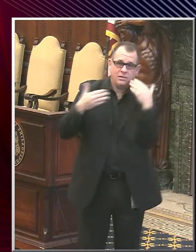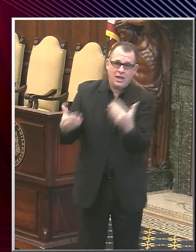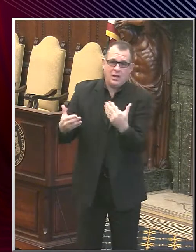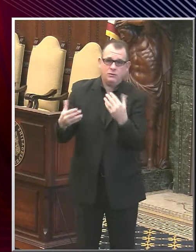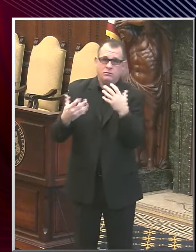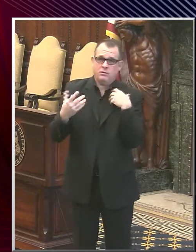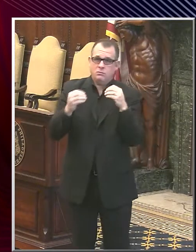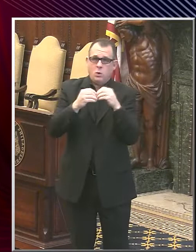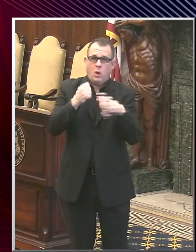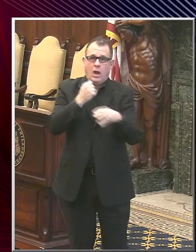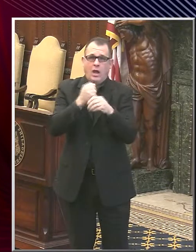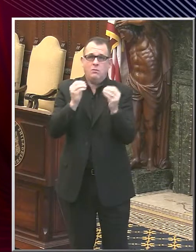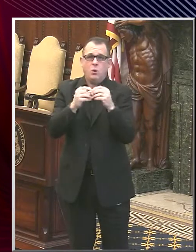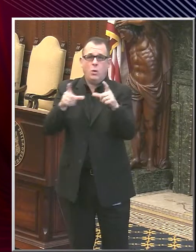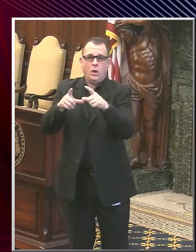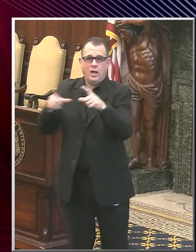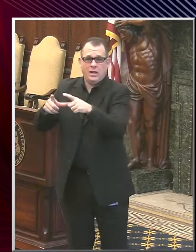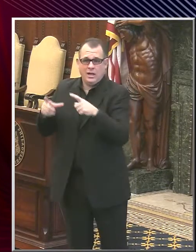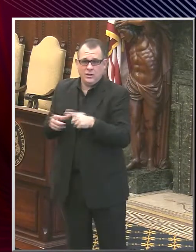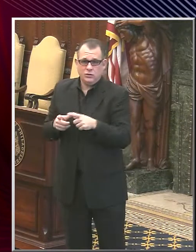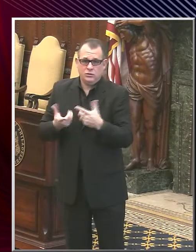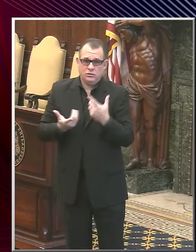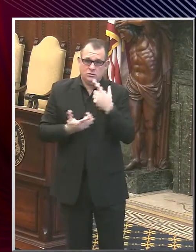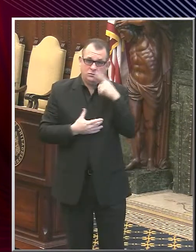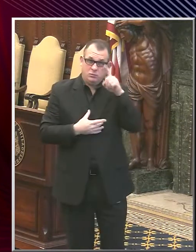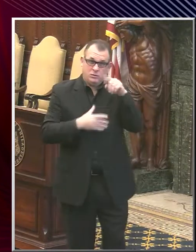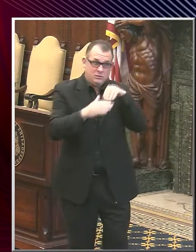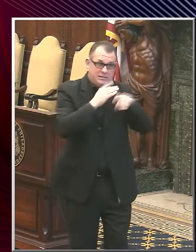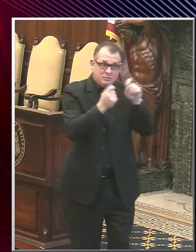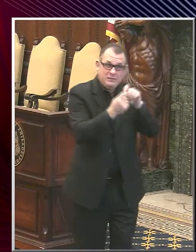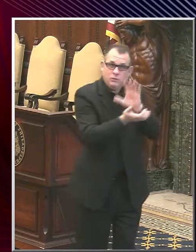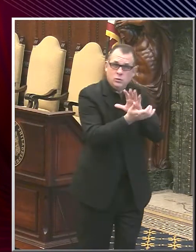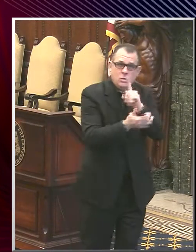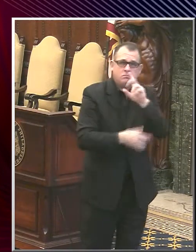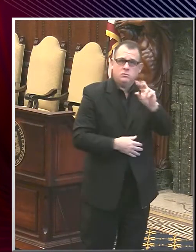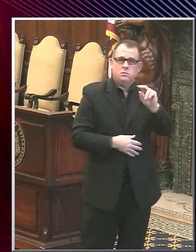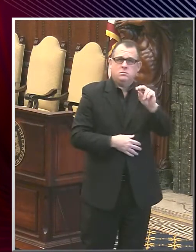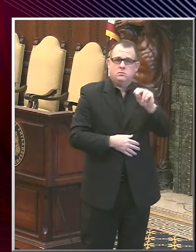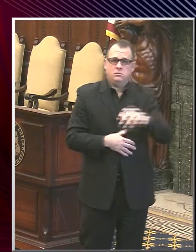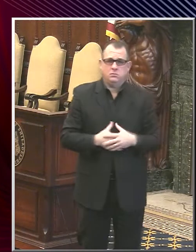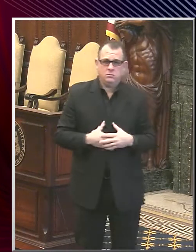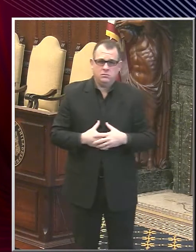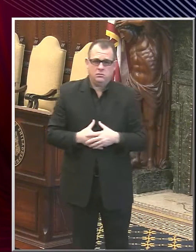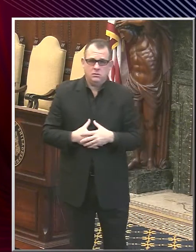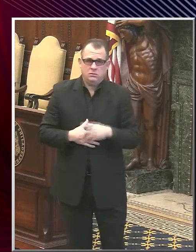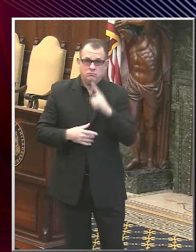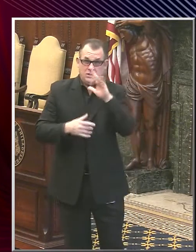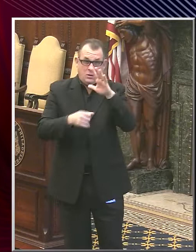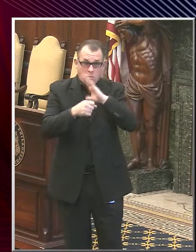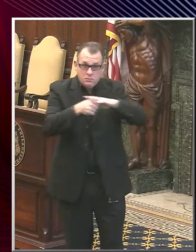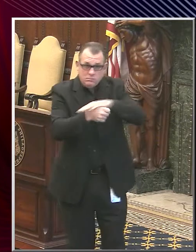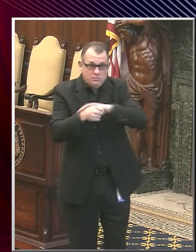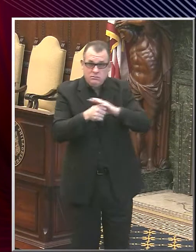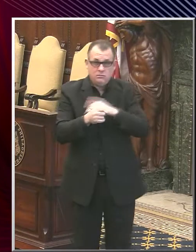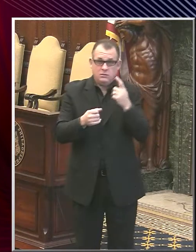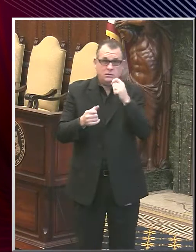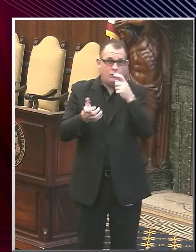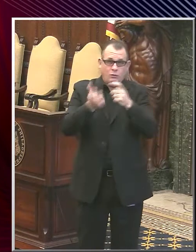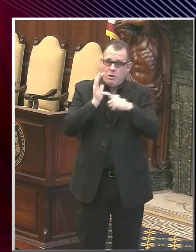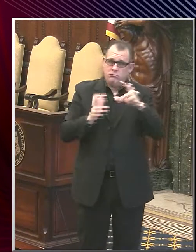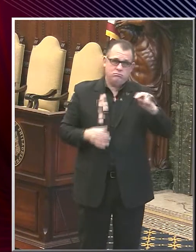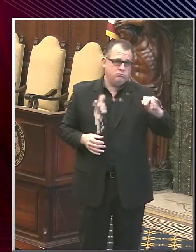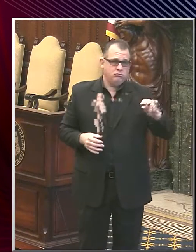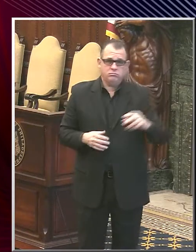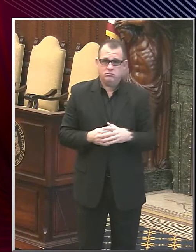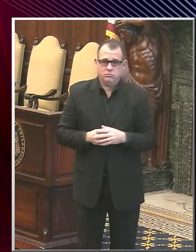this expansion. Remember, students don't have to be enrolled at a specific school in order to pick up meals, and a student ID is not